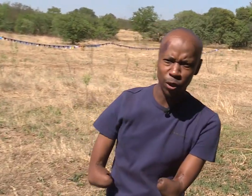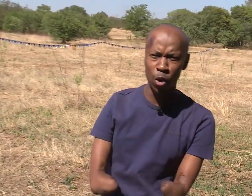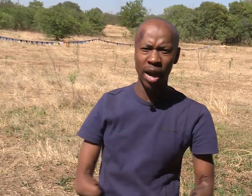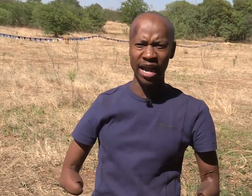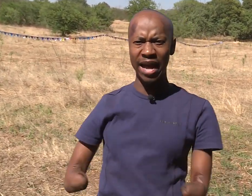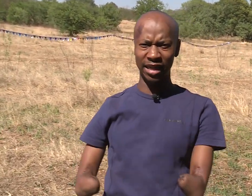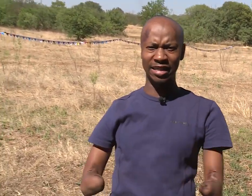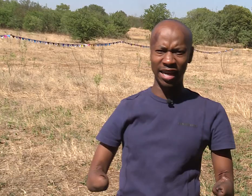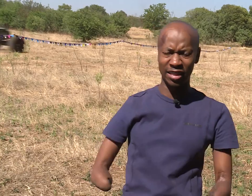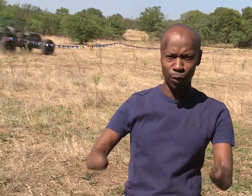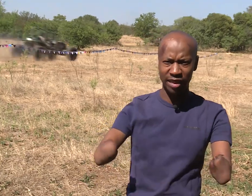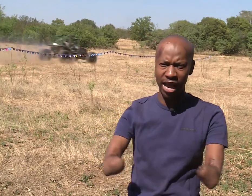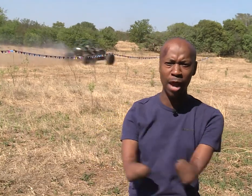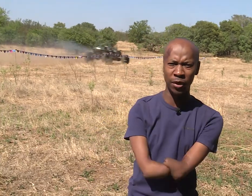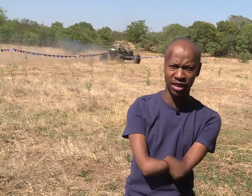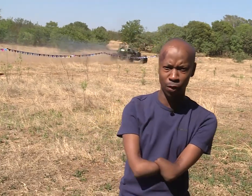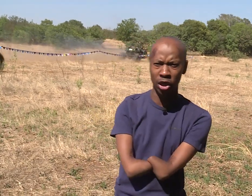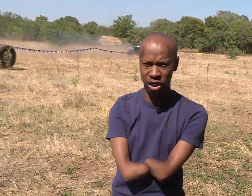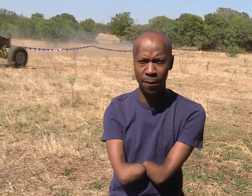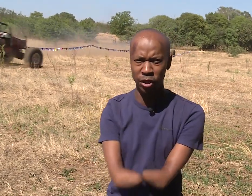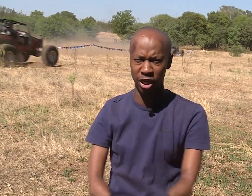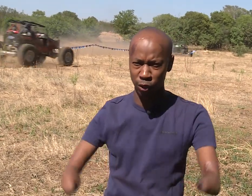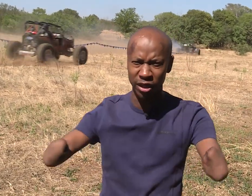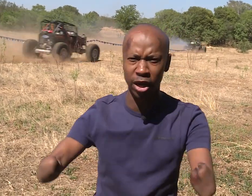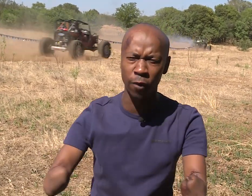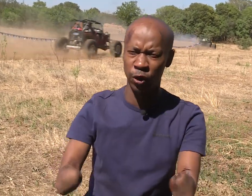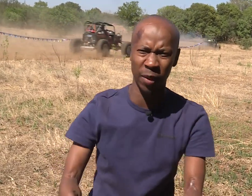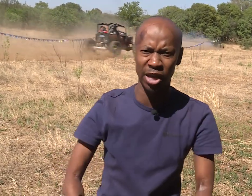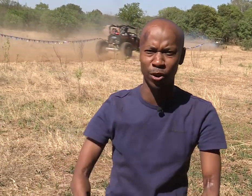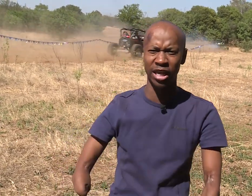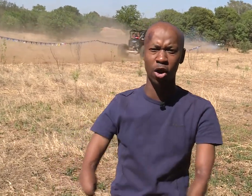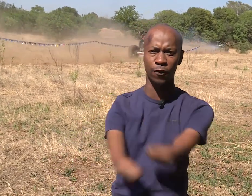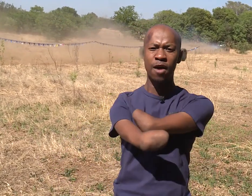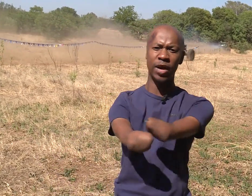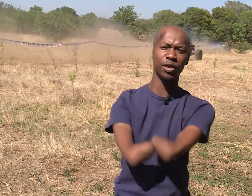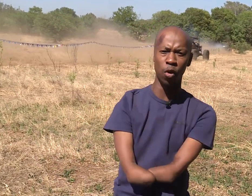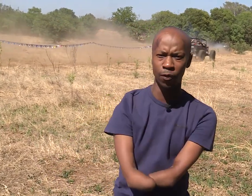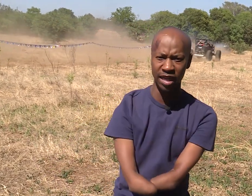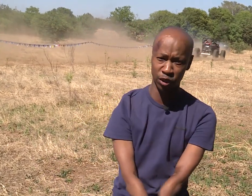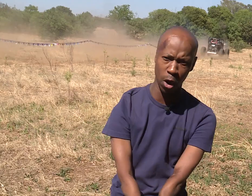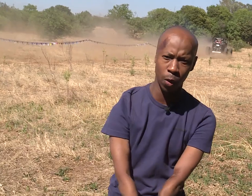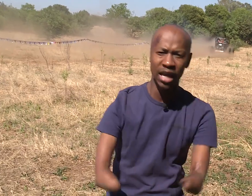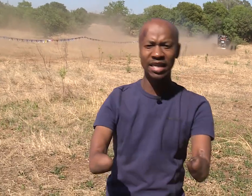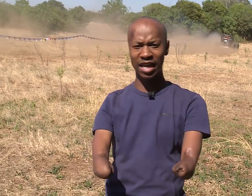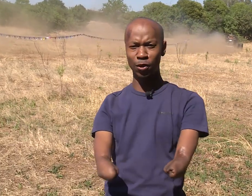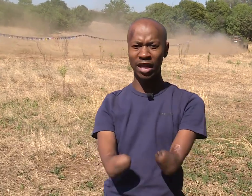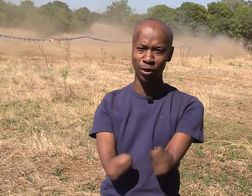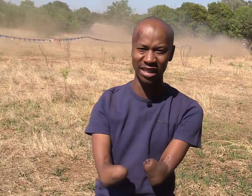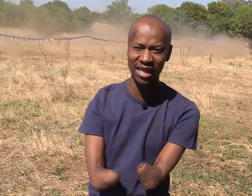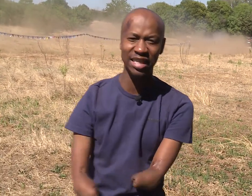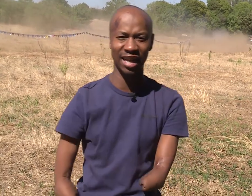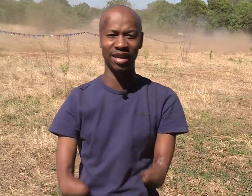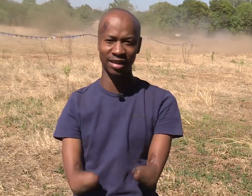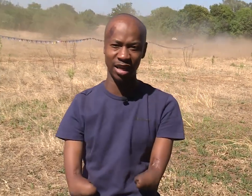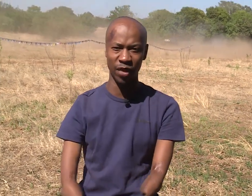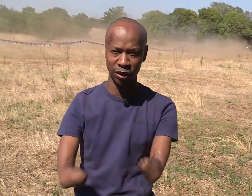Whenever masikhuluma nge-athletics and we say IPC World Championships, you think of speed, you think of fast movement. So, iSASCOC has